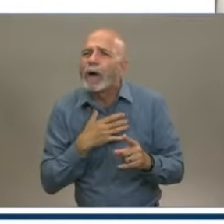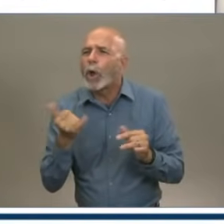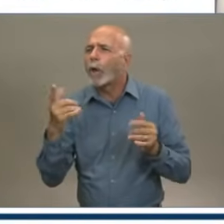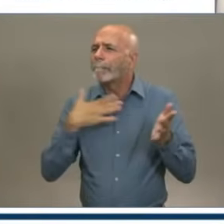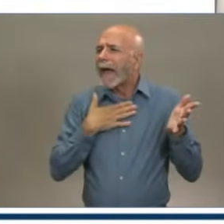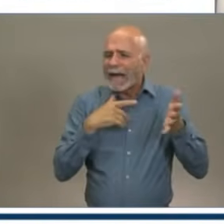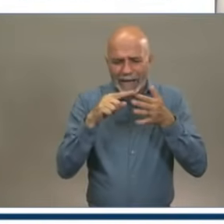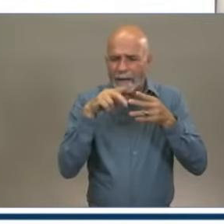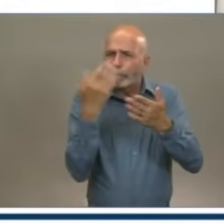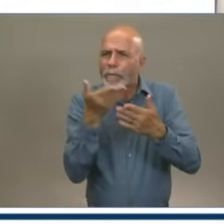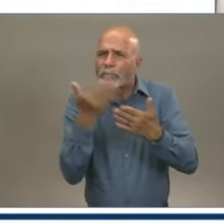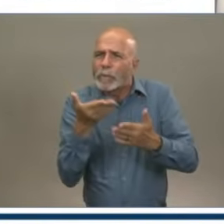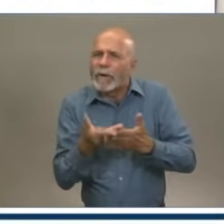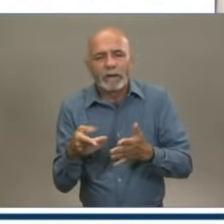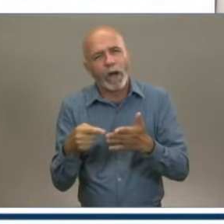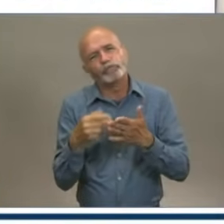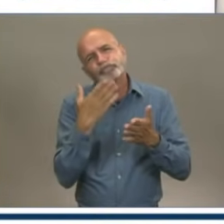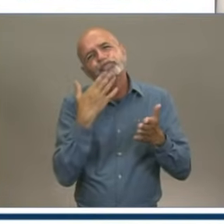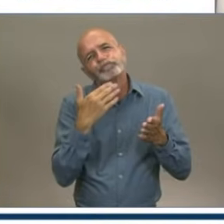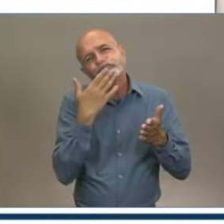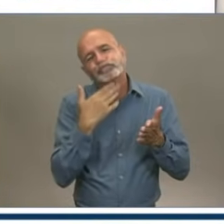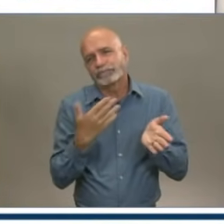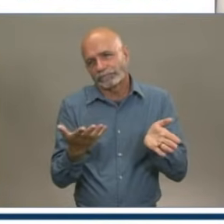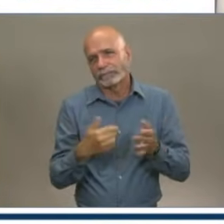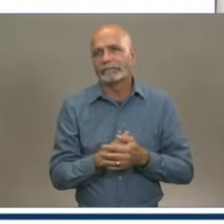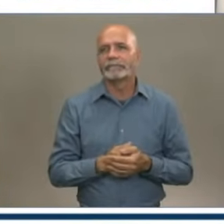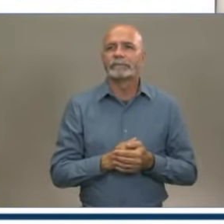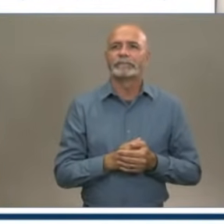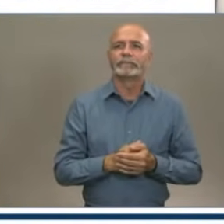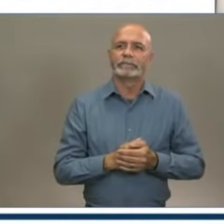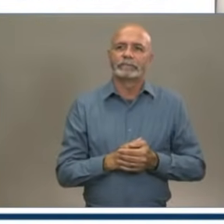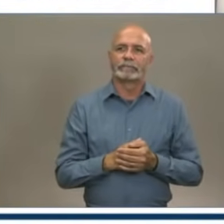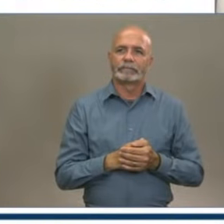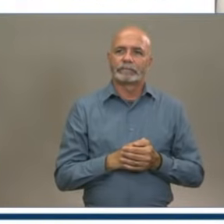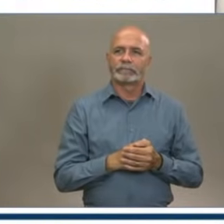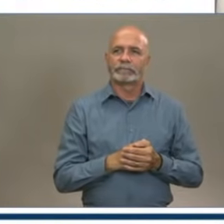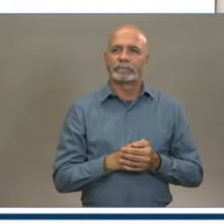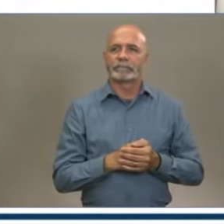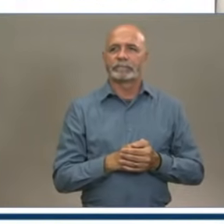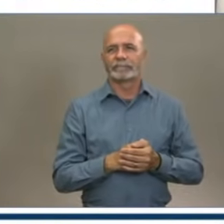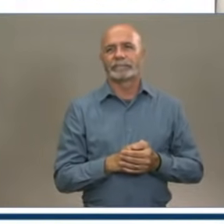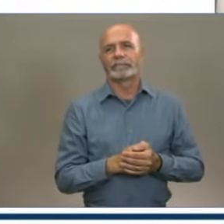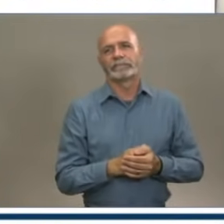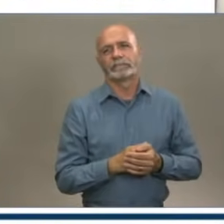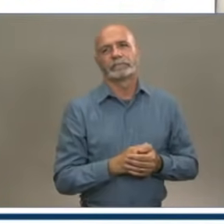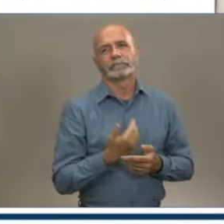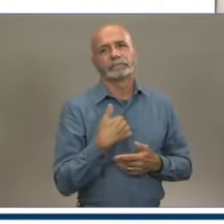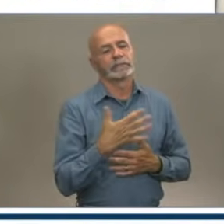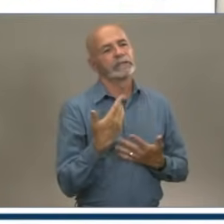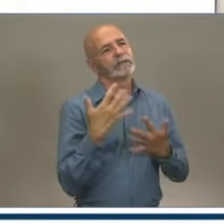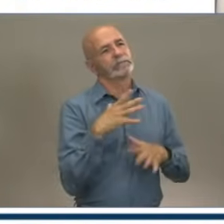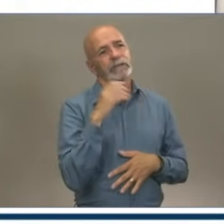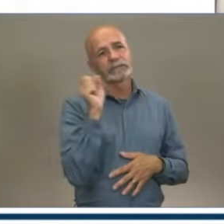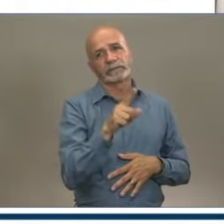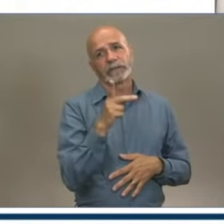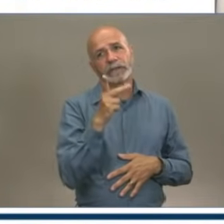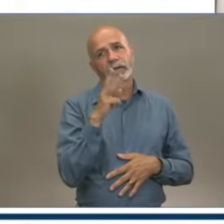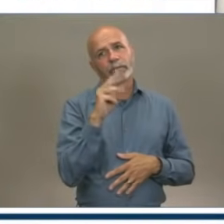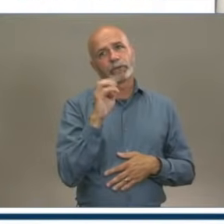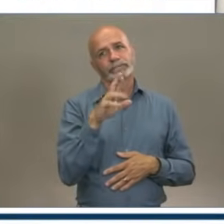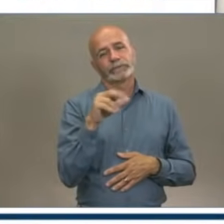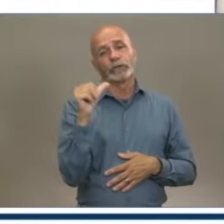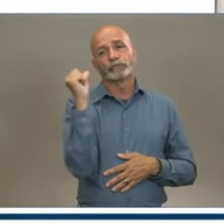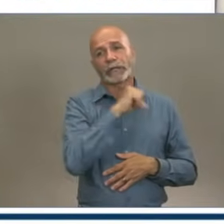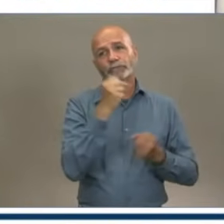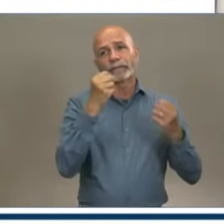from the Halifax Examiner. Dr. Strang, I don't want to ask the Premier about his DUI, but since his